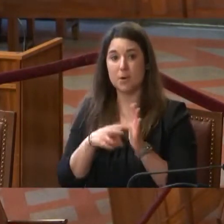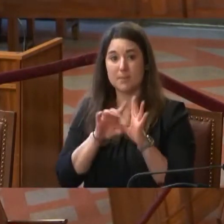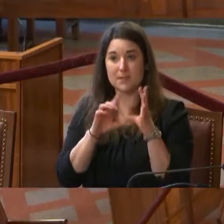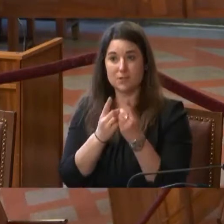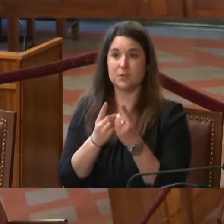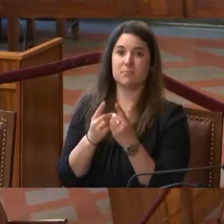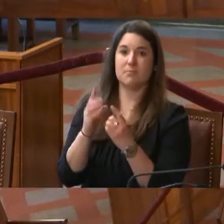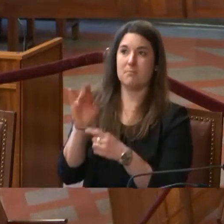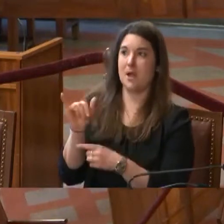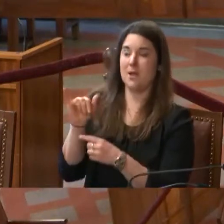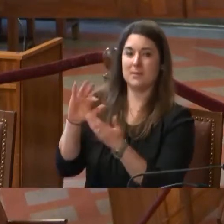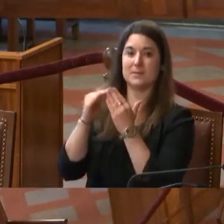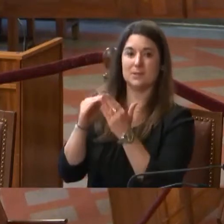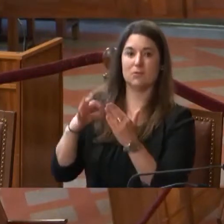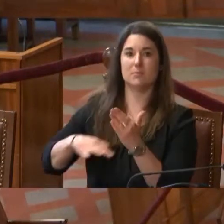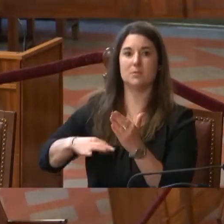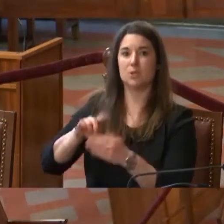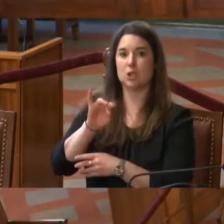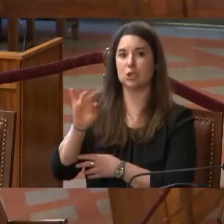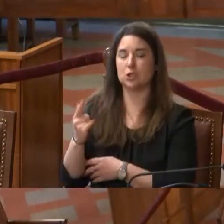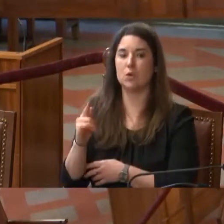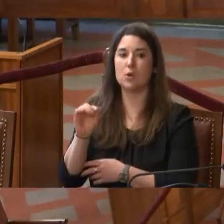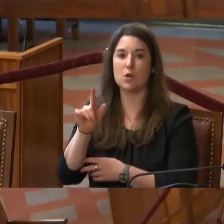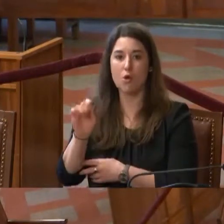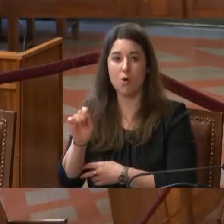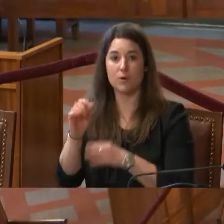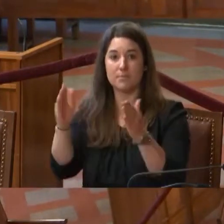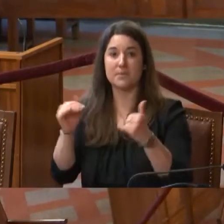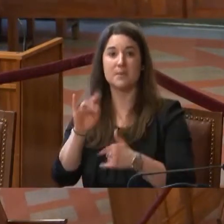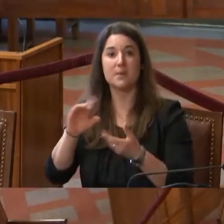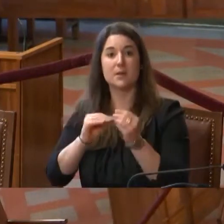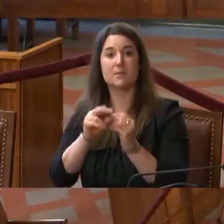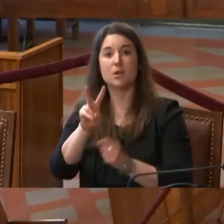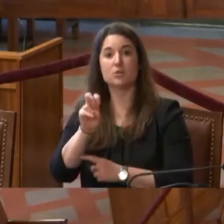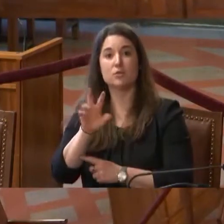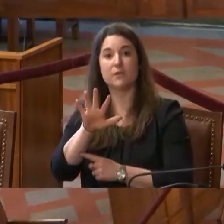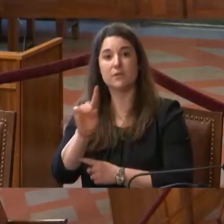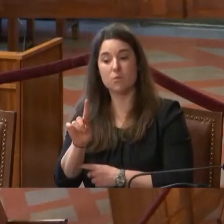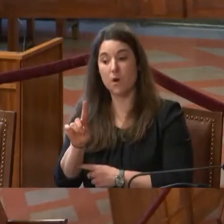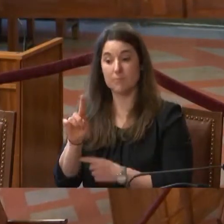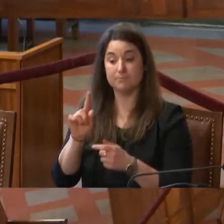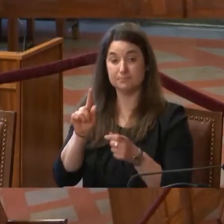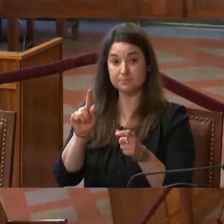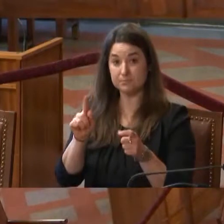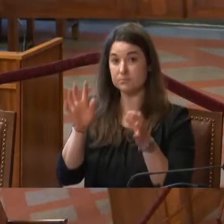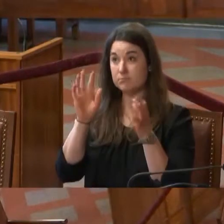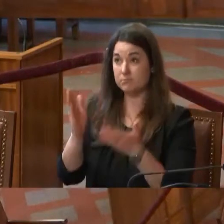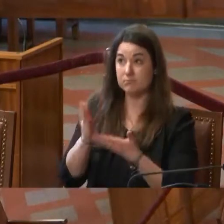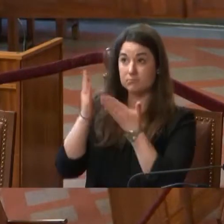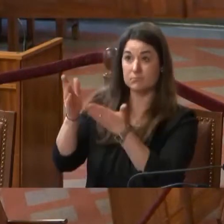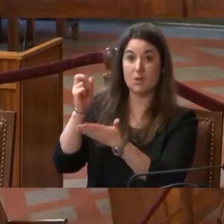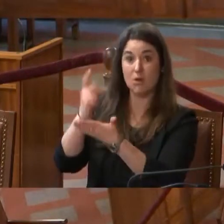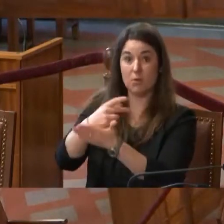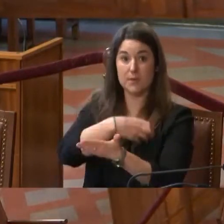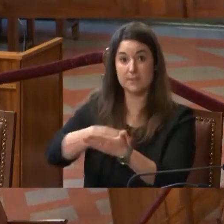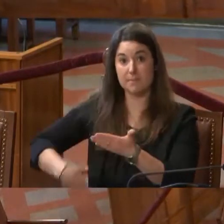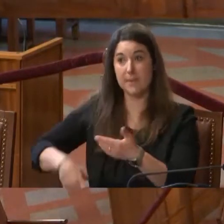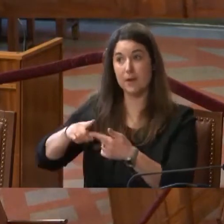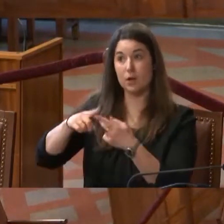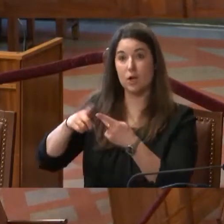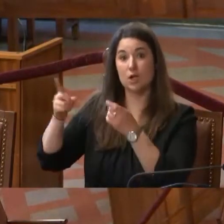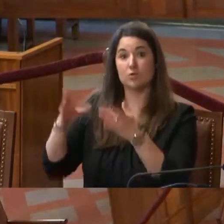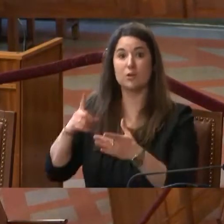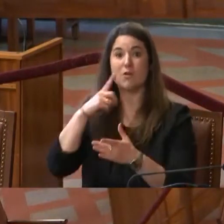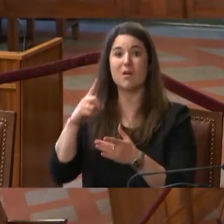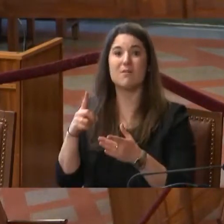the City of Pittsburgh Zoning Code. Bill Number 251, Resolution Authorizing the Mayor and Director of the